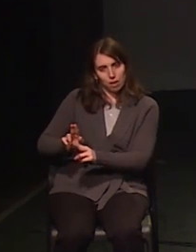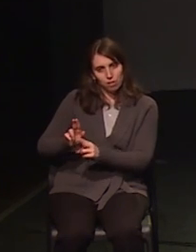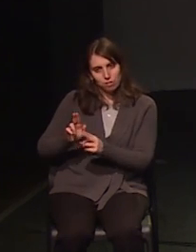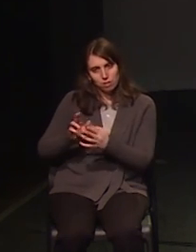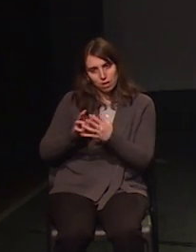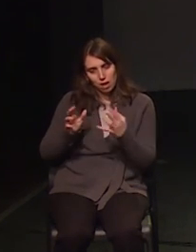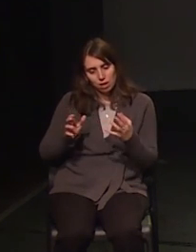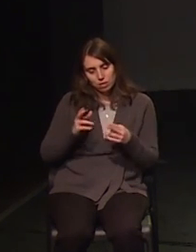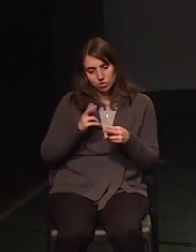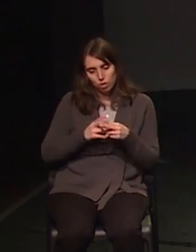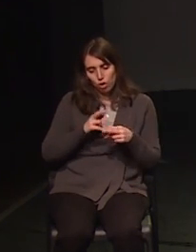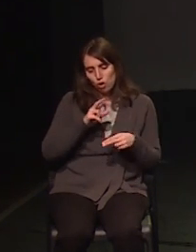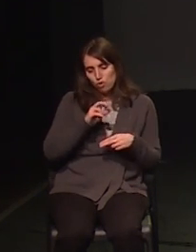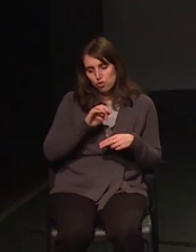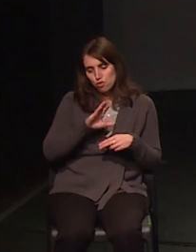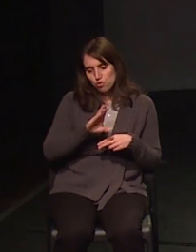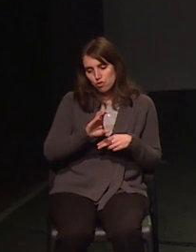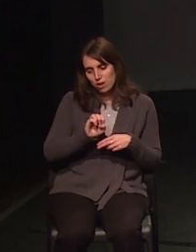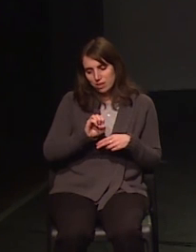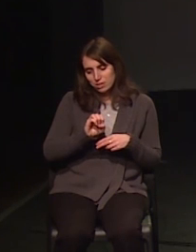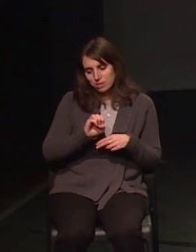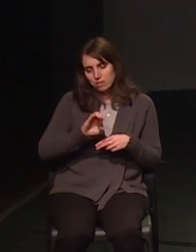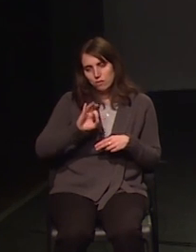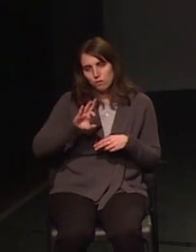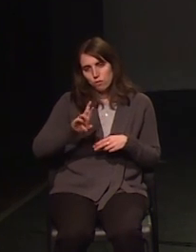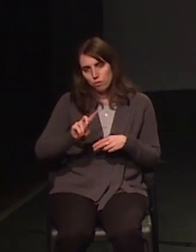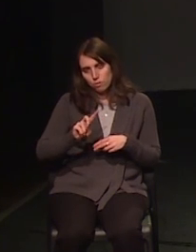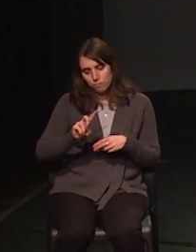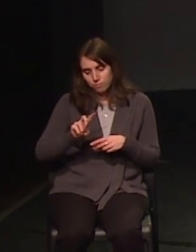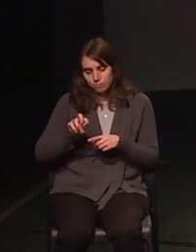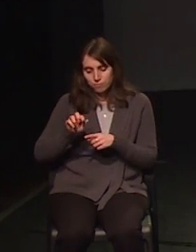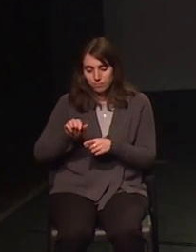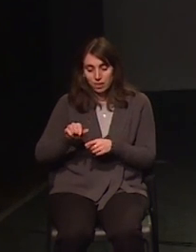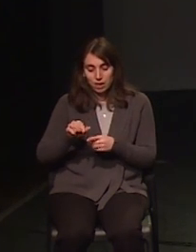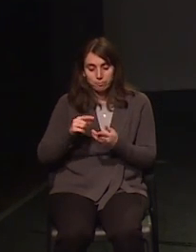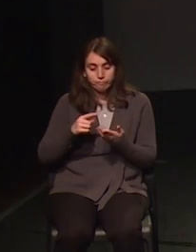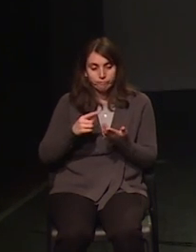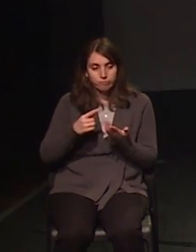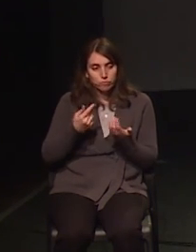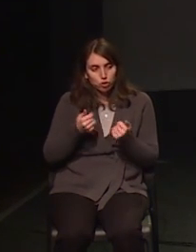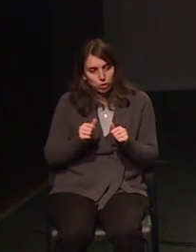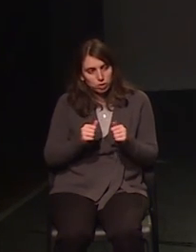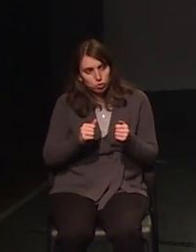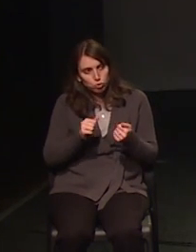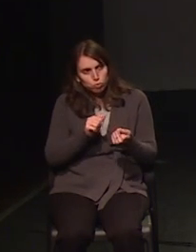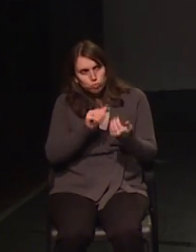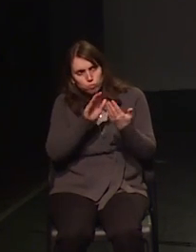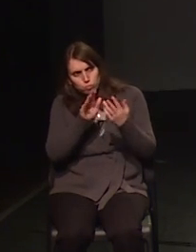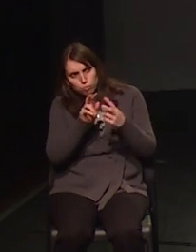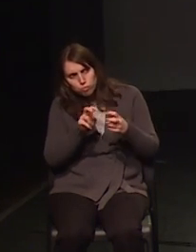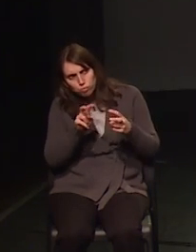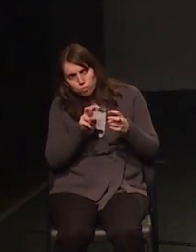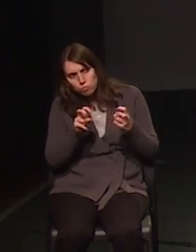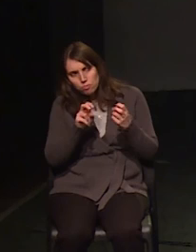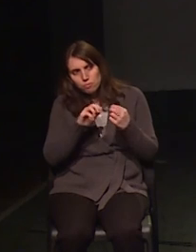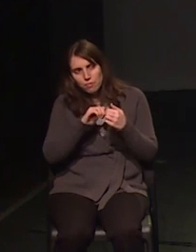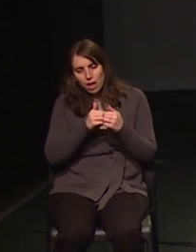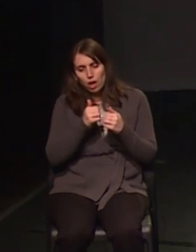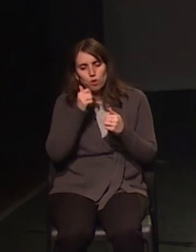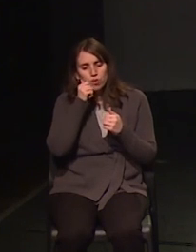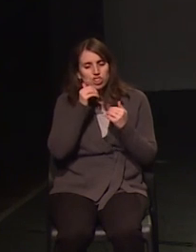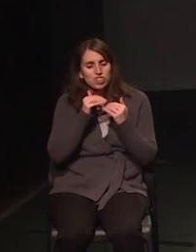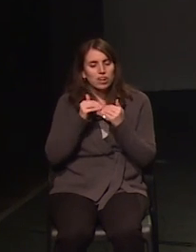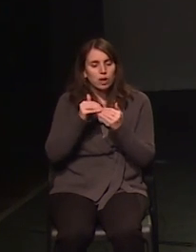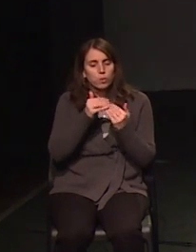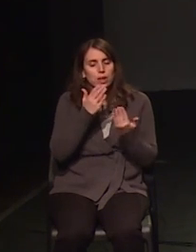Forward. In answer to the notion of how racial equity might look, they say that they envision a